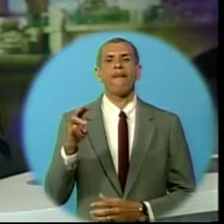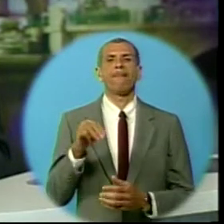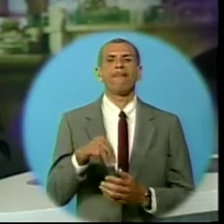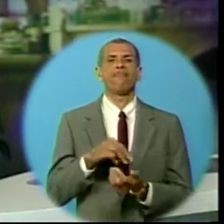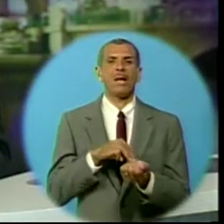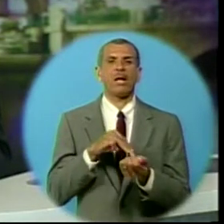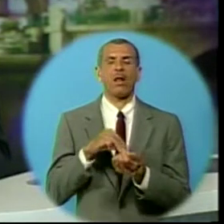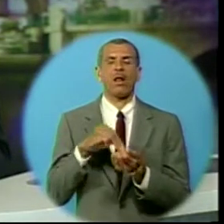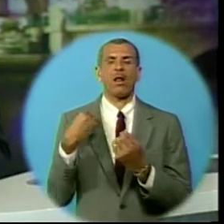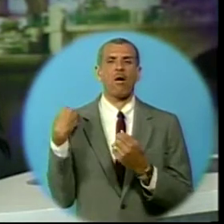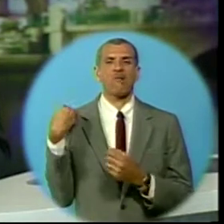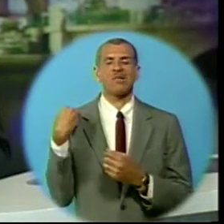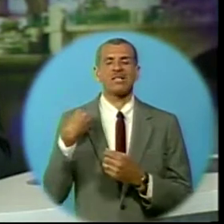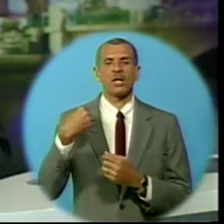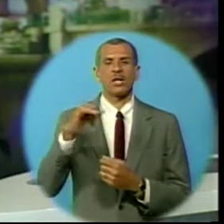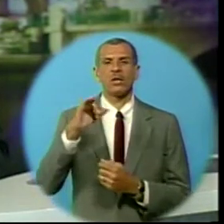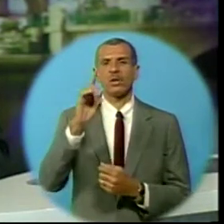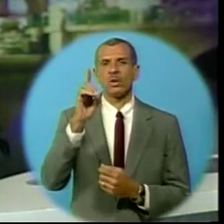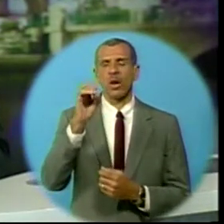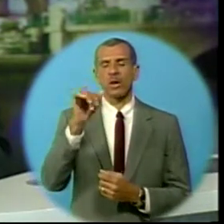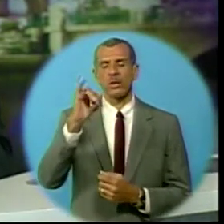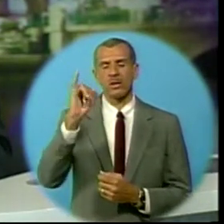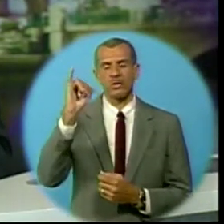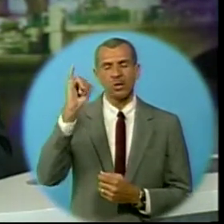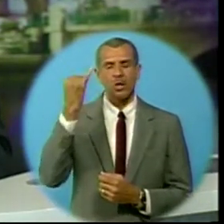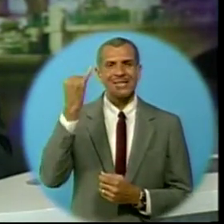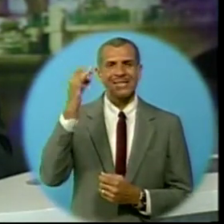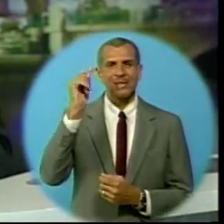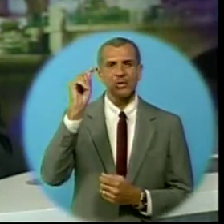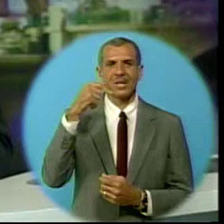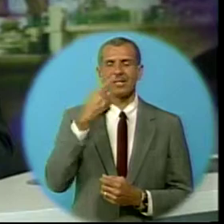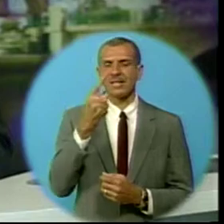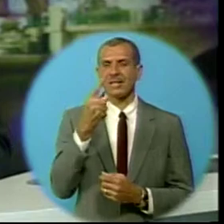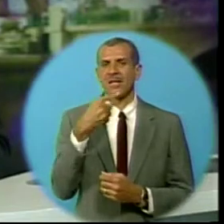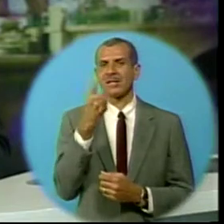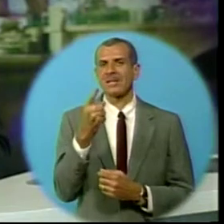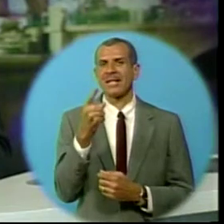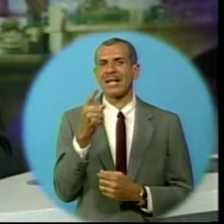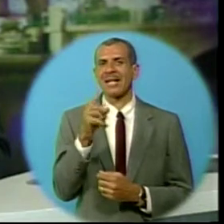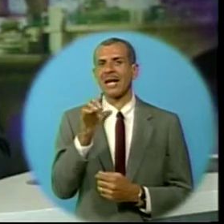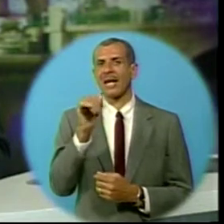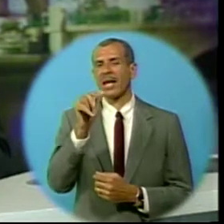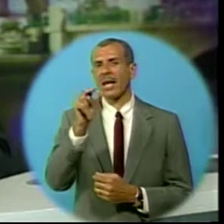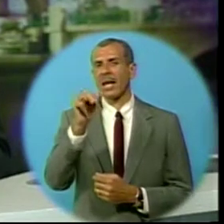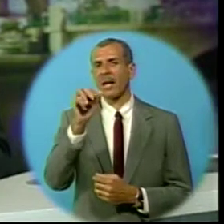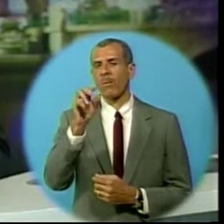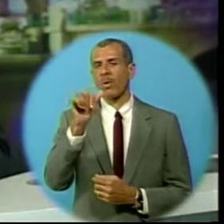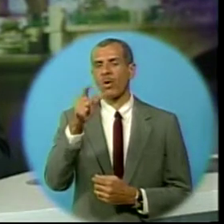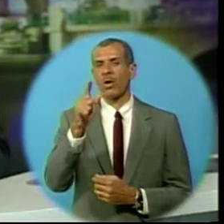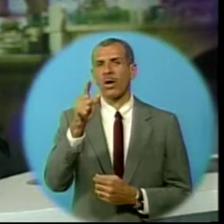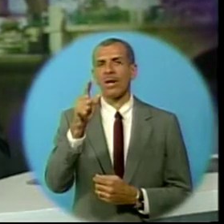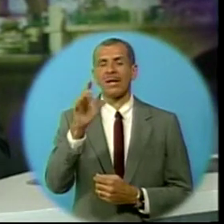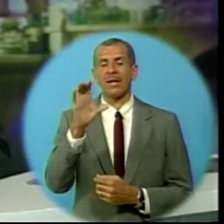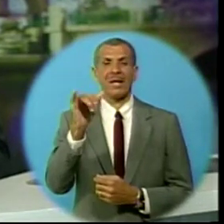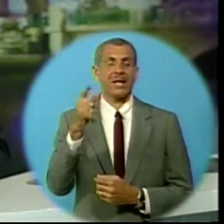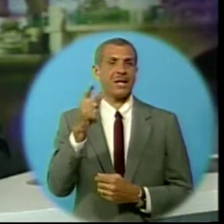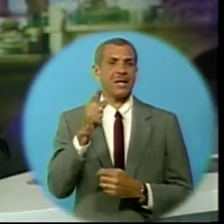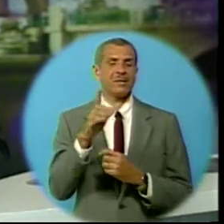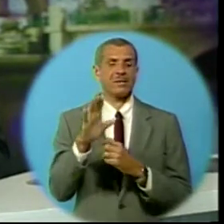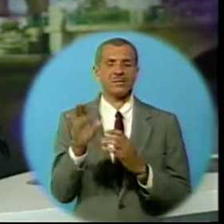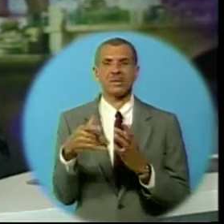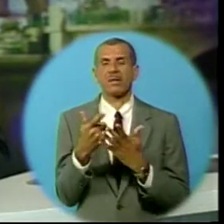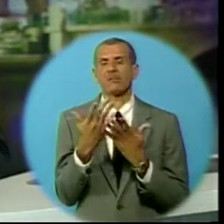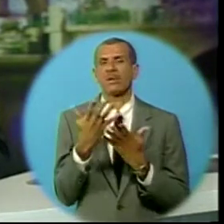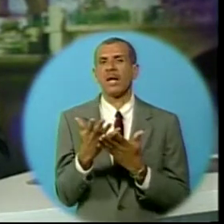St. John defended the location of the isolation center at Enmore as she sought to clear up any misconceptions about the facility.